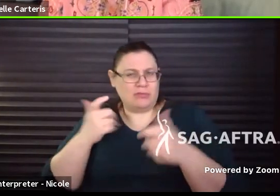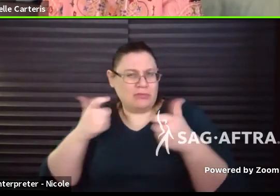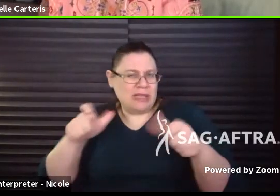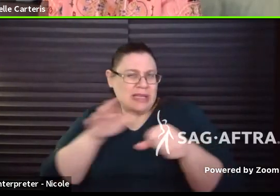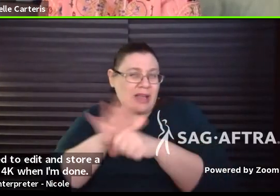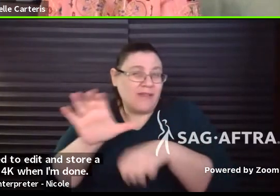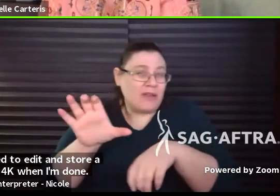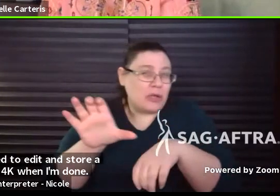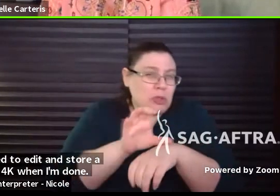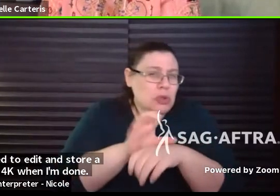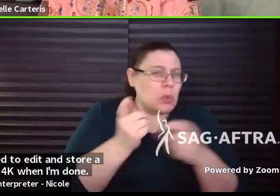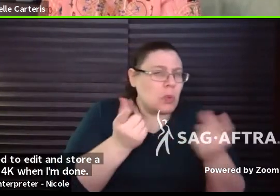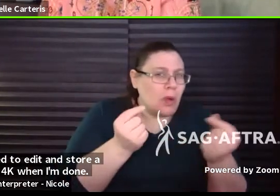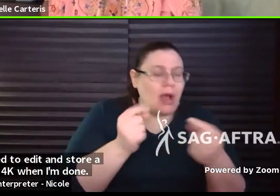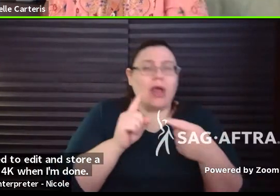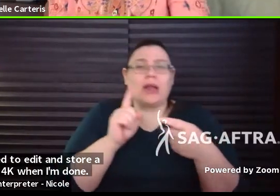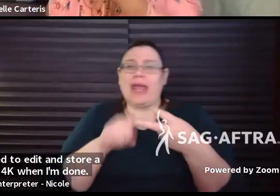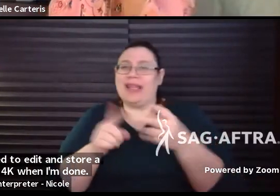to do this?